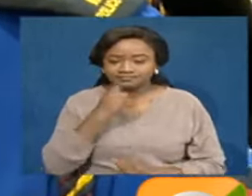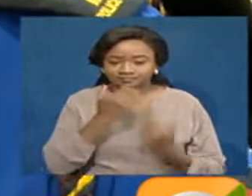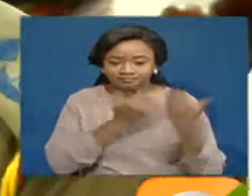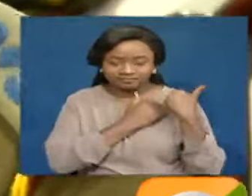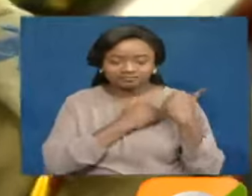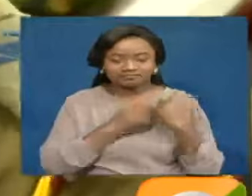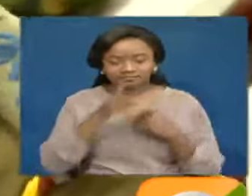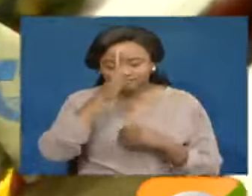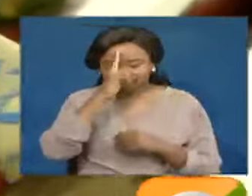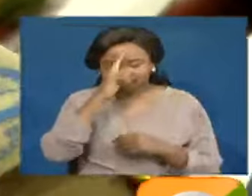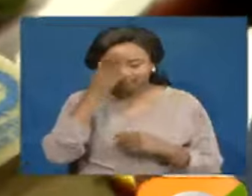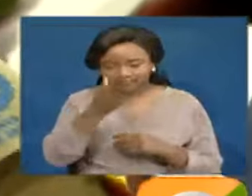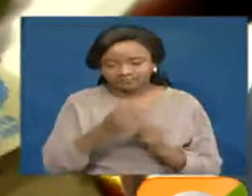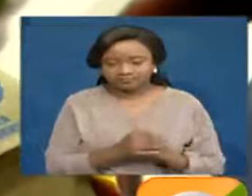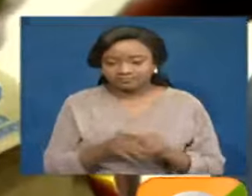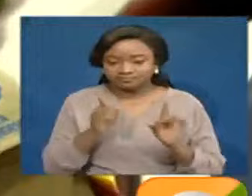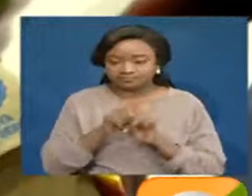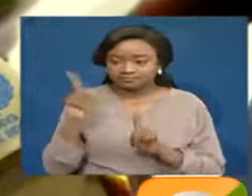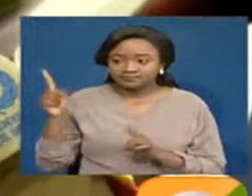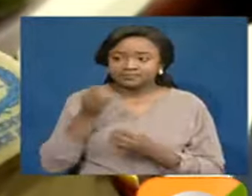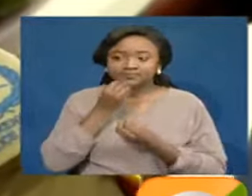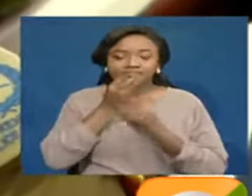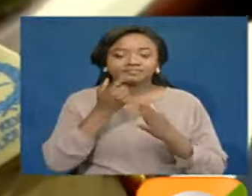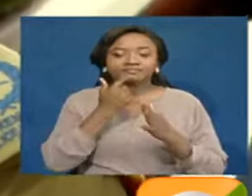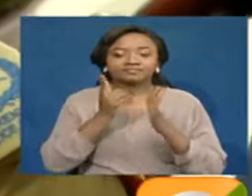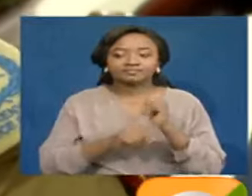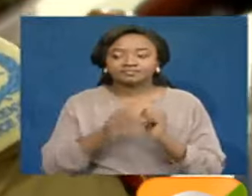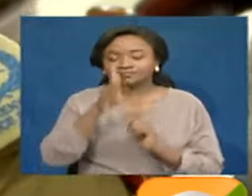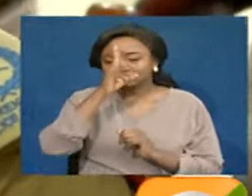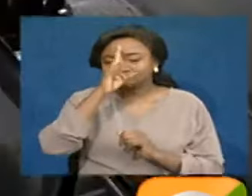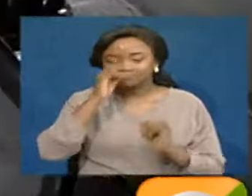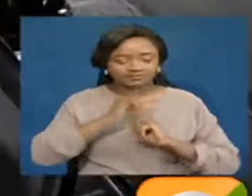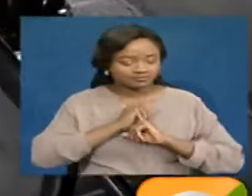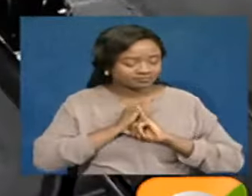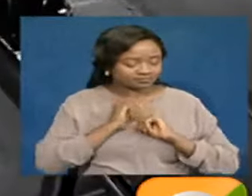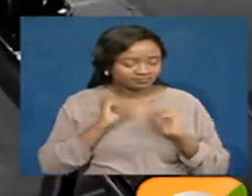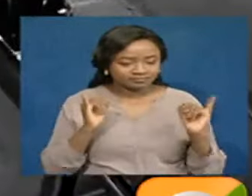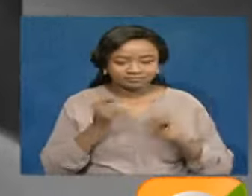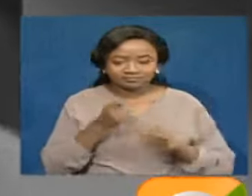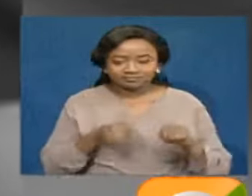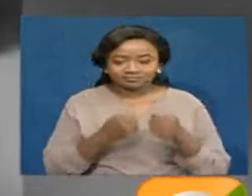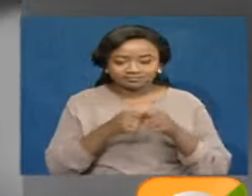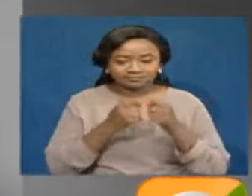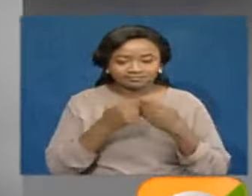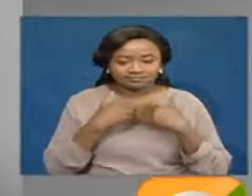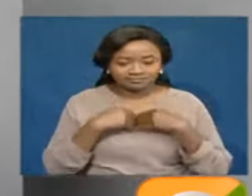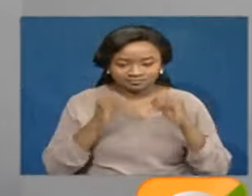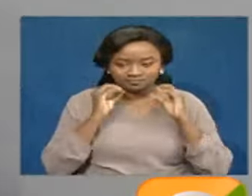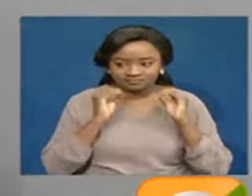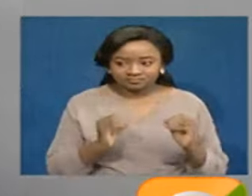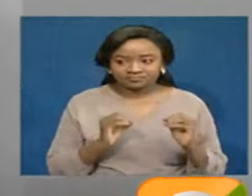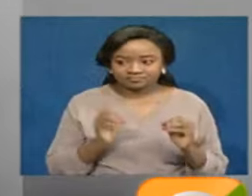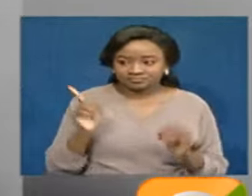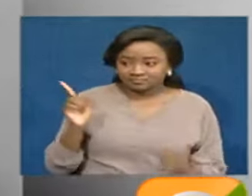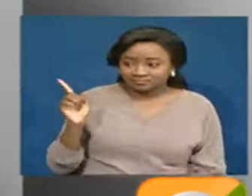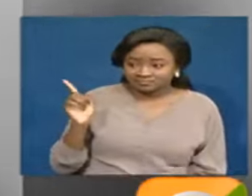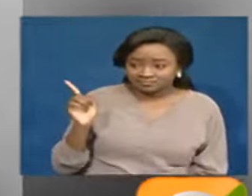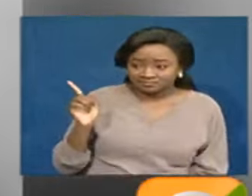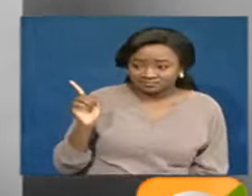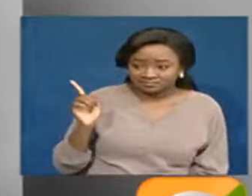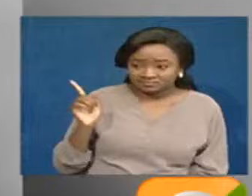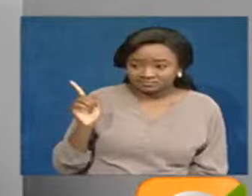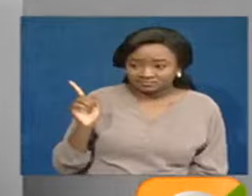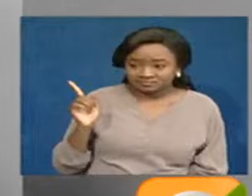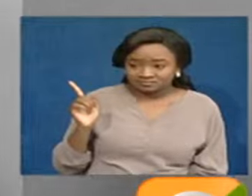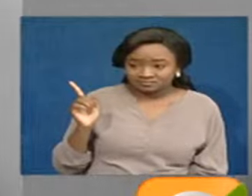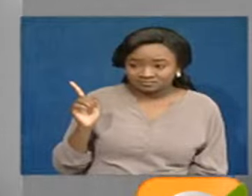custody. Kanja kishikilia kwamba maafisa wa polisi ni weupe kama pamba katika tuhuma za kuwateka nyara ama kuwaua wa